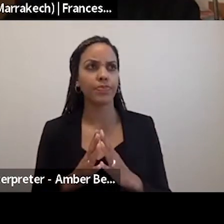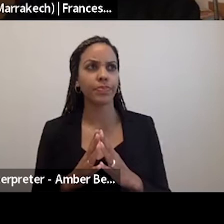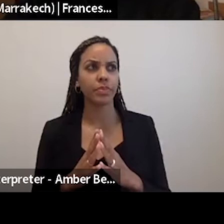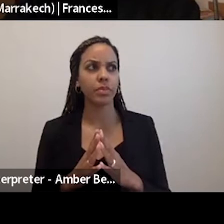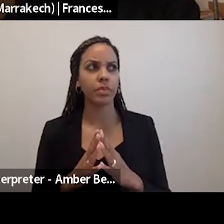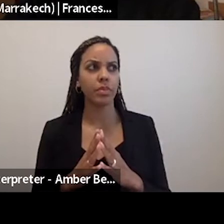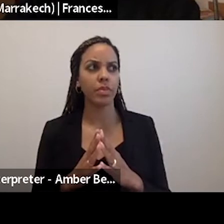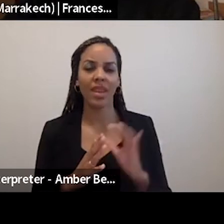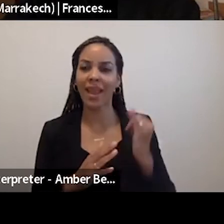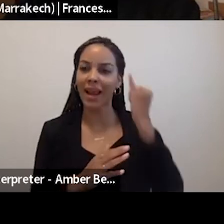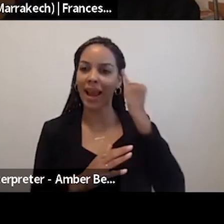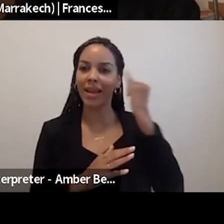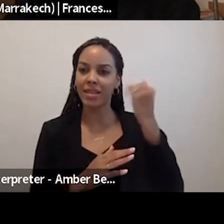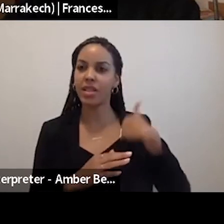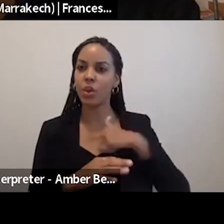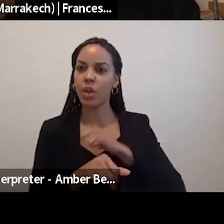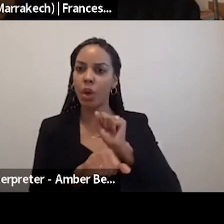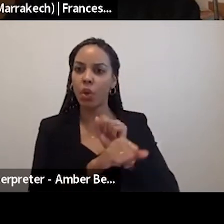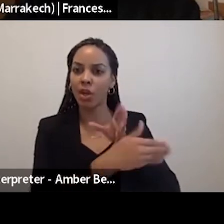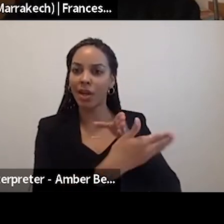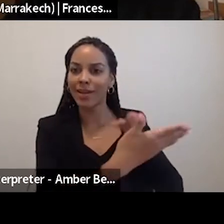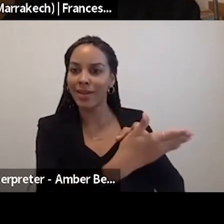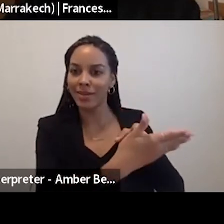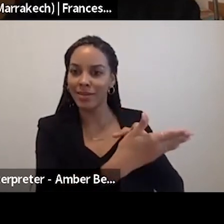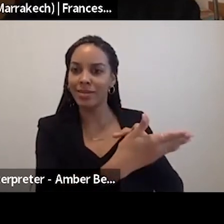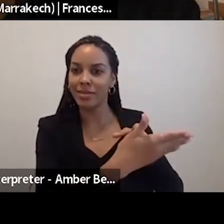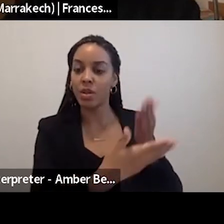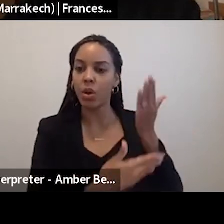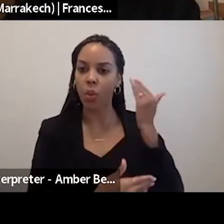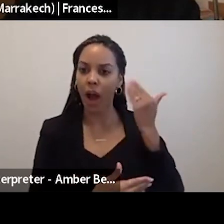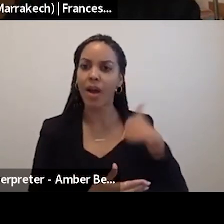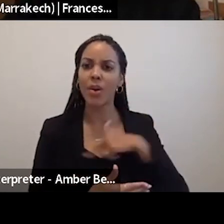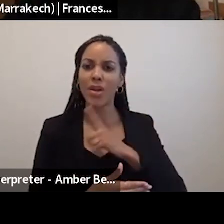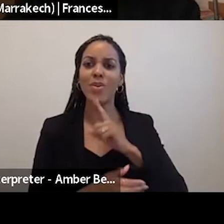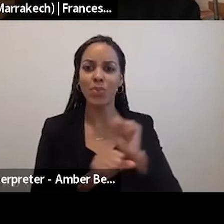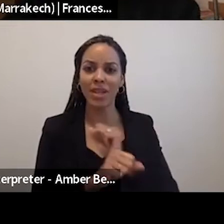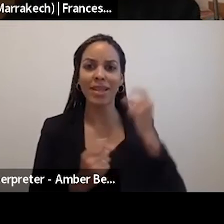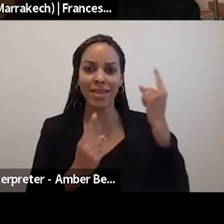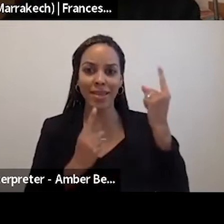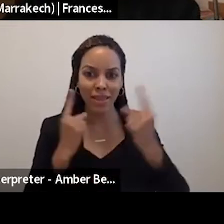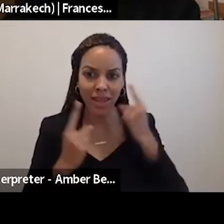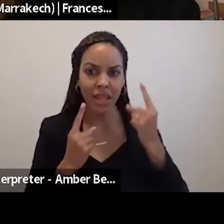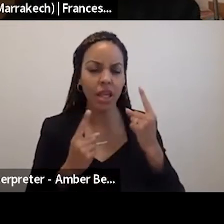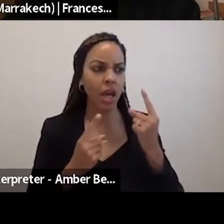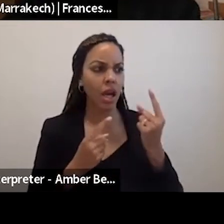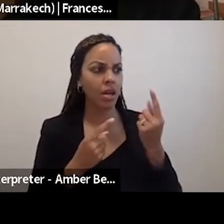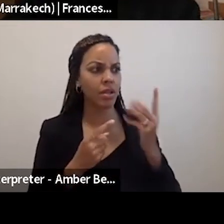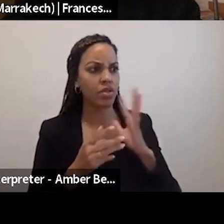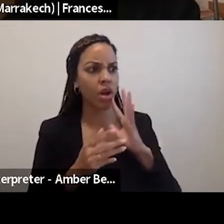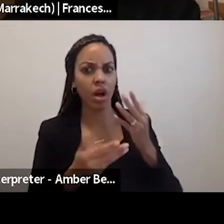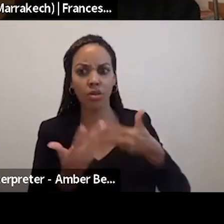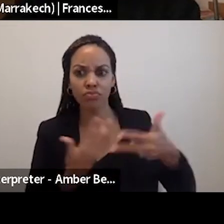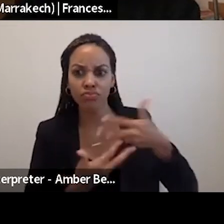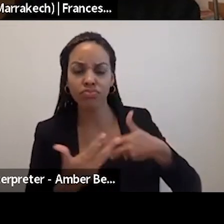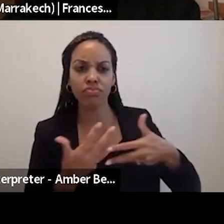work against in a way, because we really think and talk together about what we're doing. And we also,